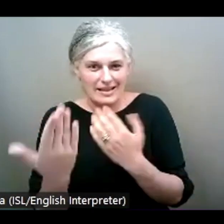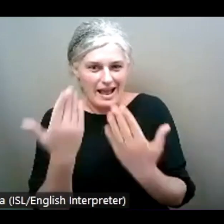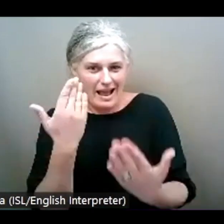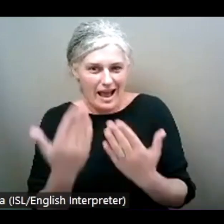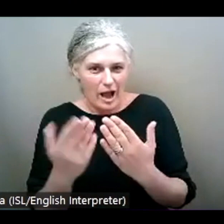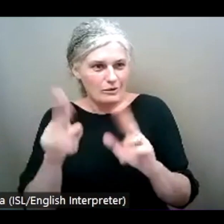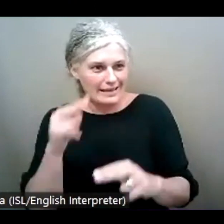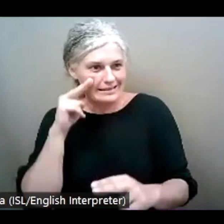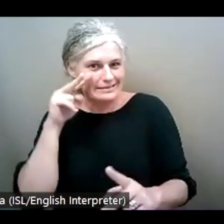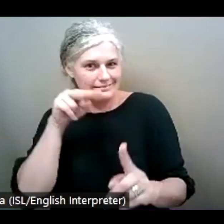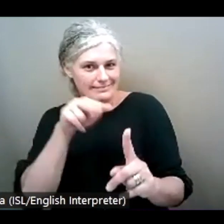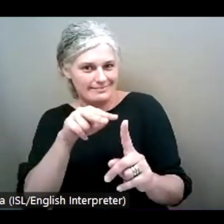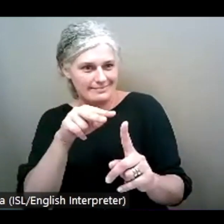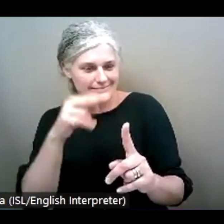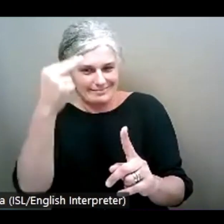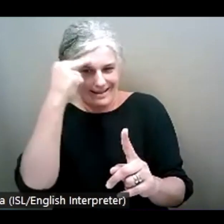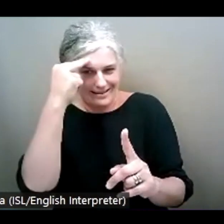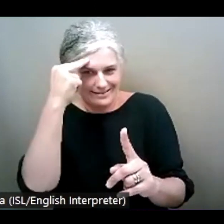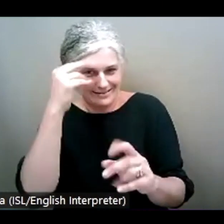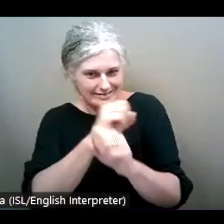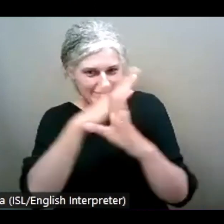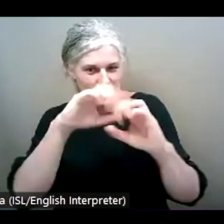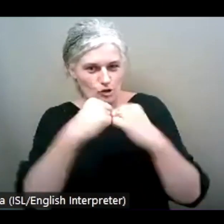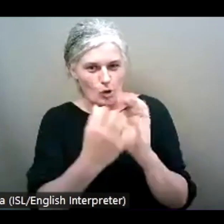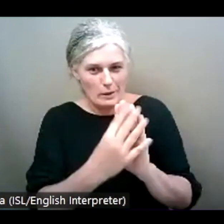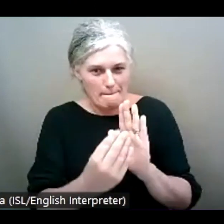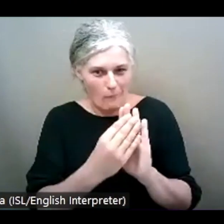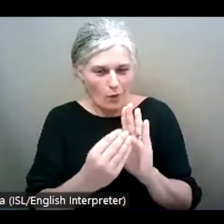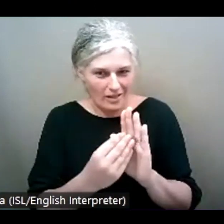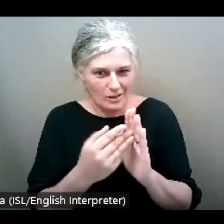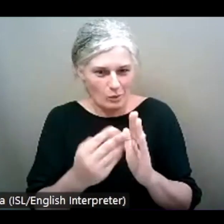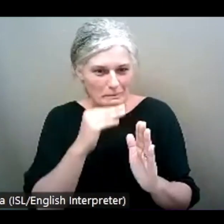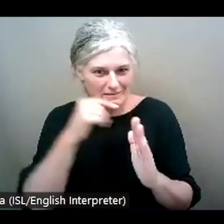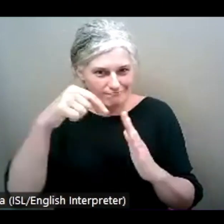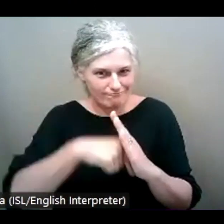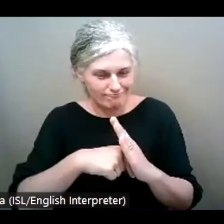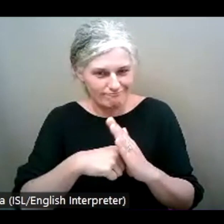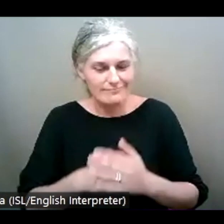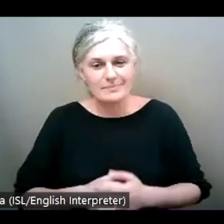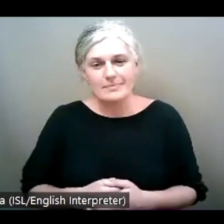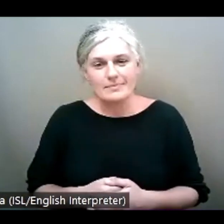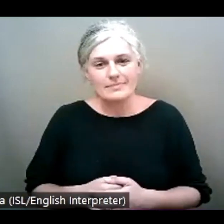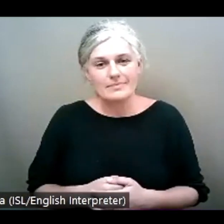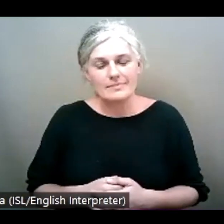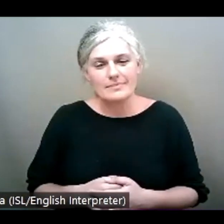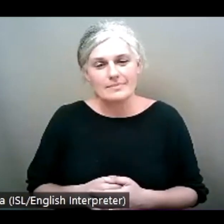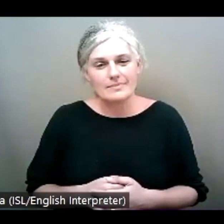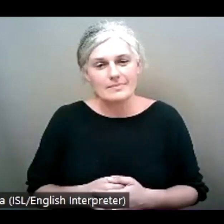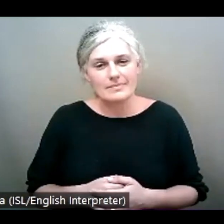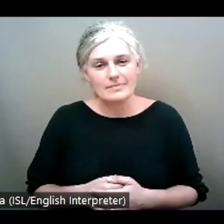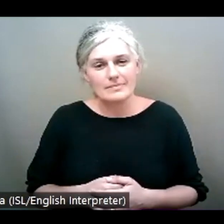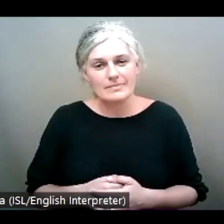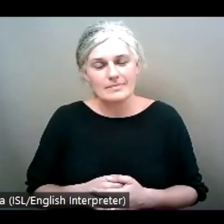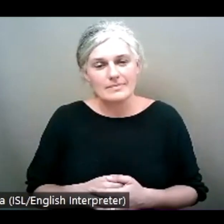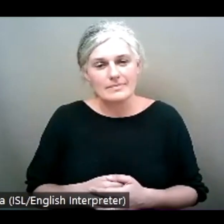the social model as become the essence of how you approach life as well. But we should also don't forget, you need to